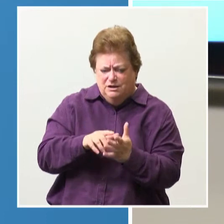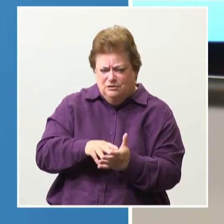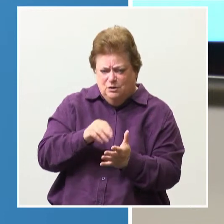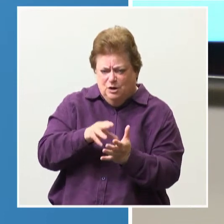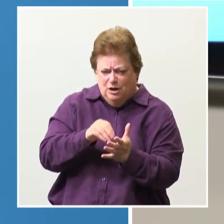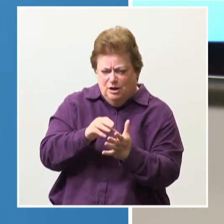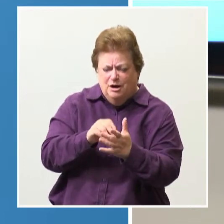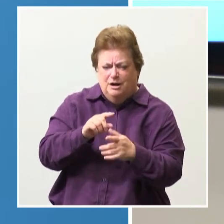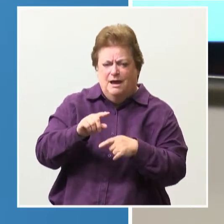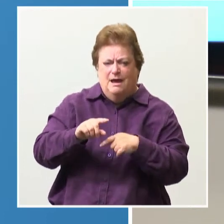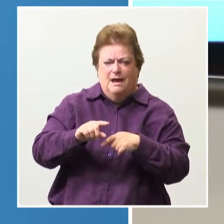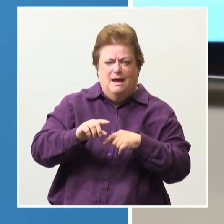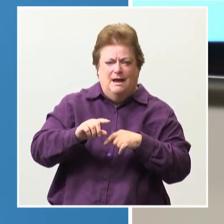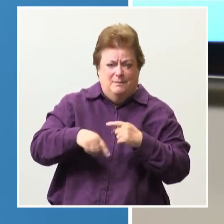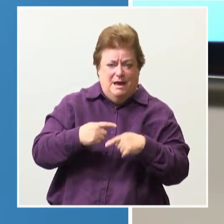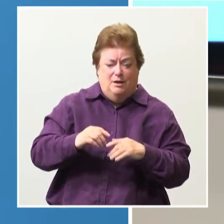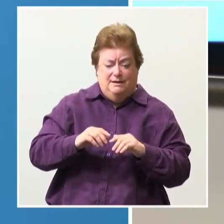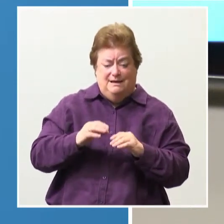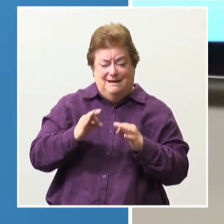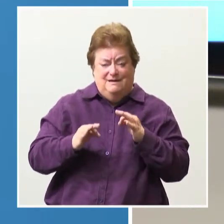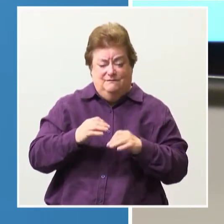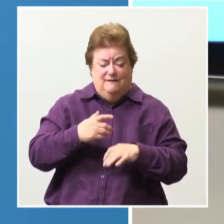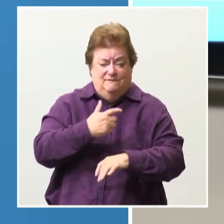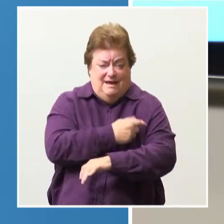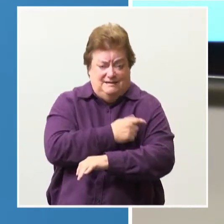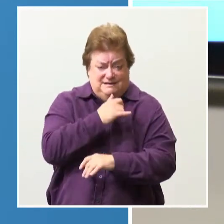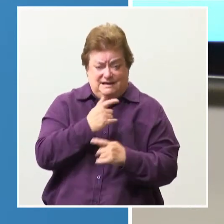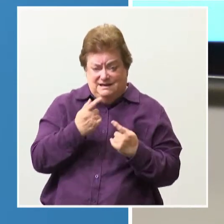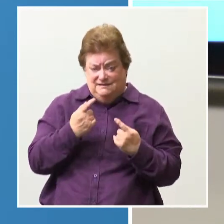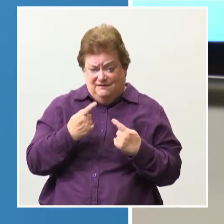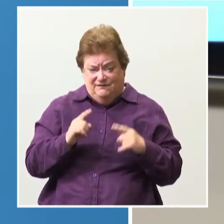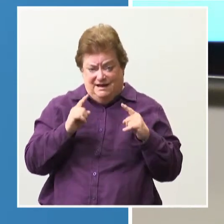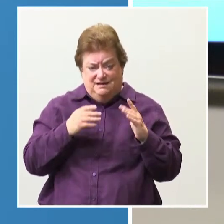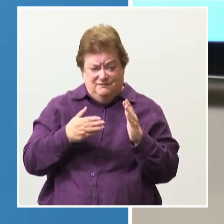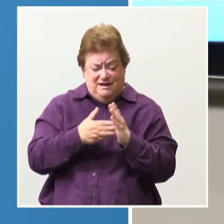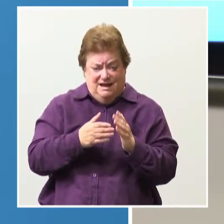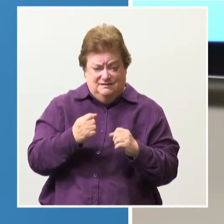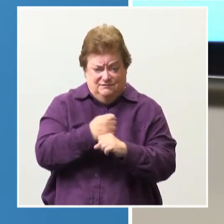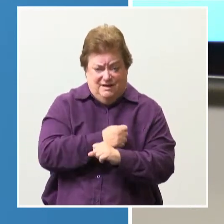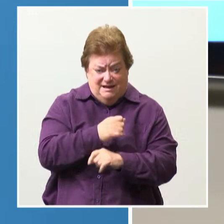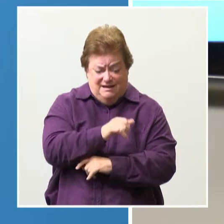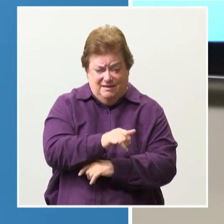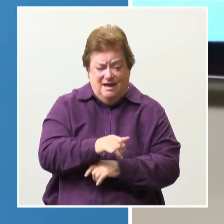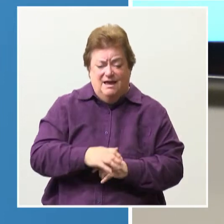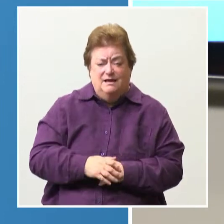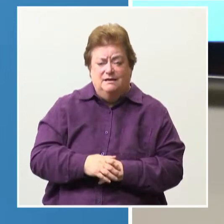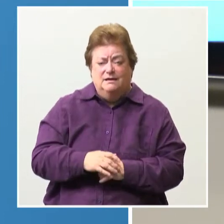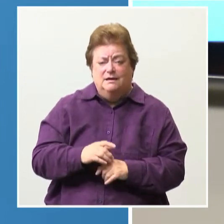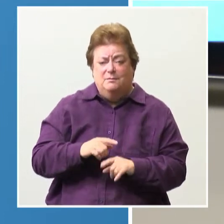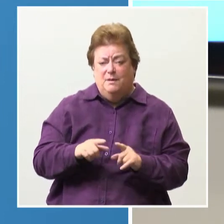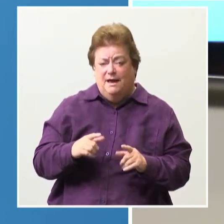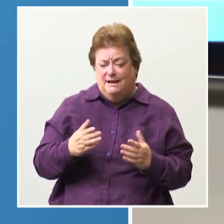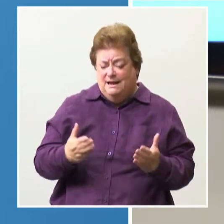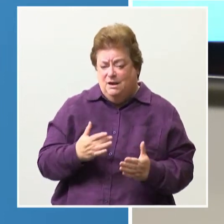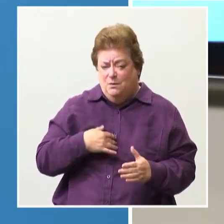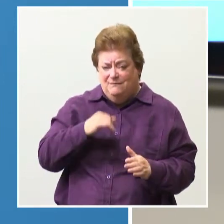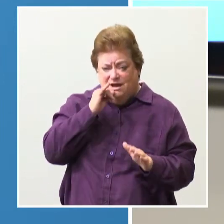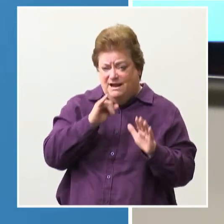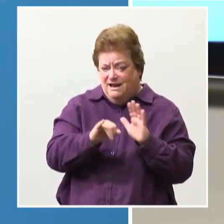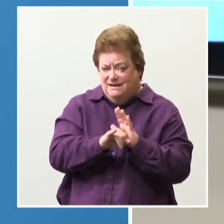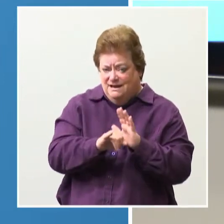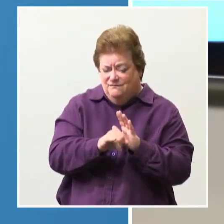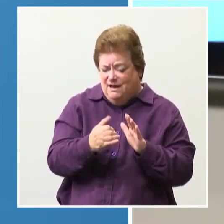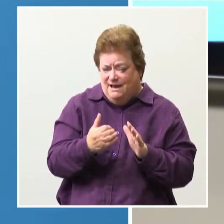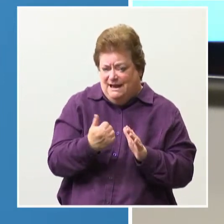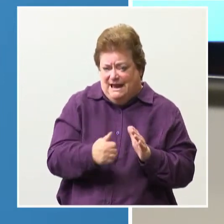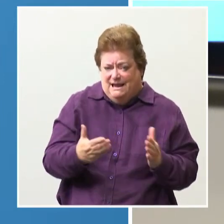vaccine effectiveness related to this variant. No cases have been identified in the U.S. as of now, but it